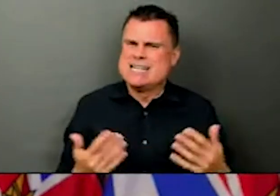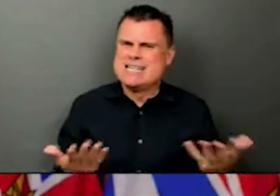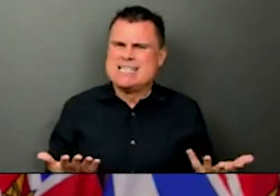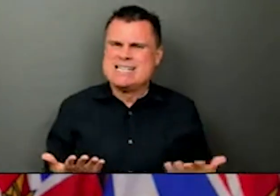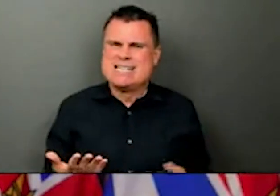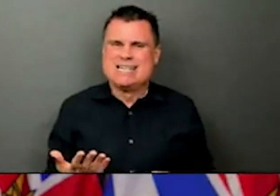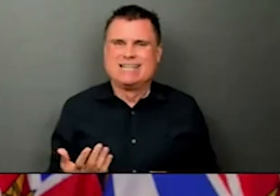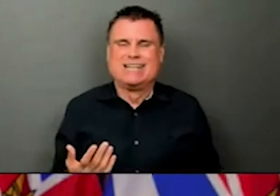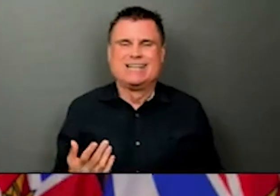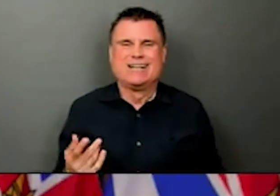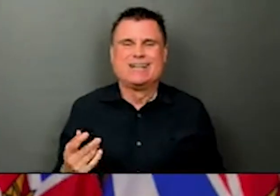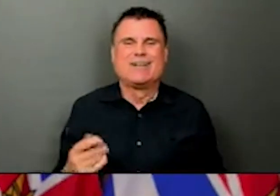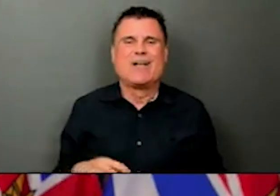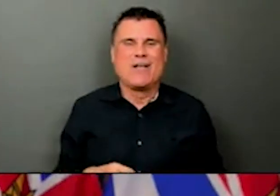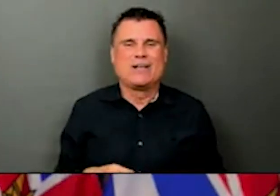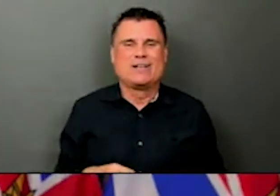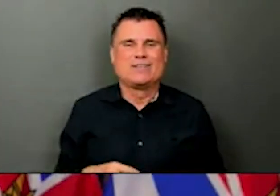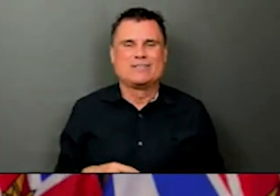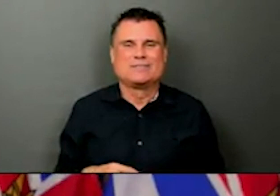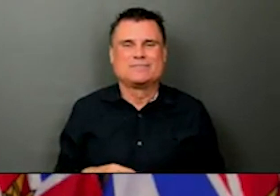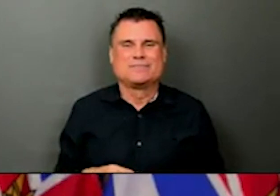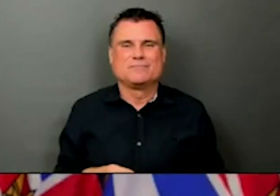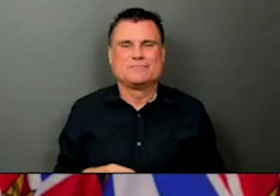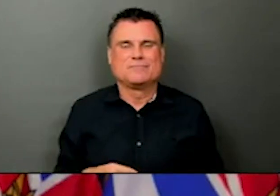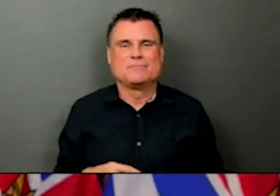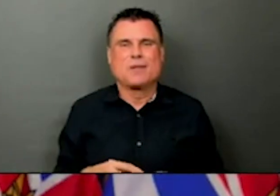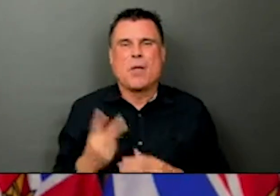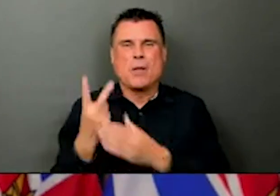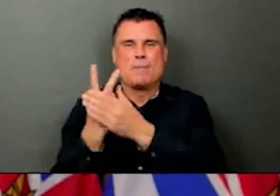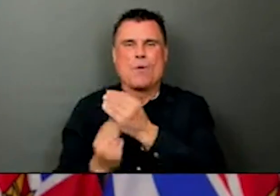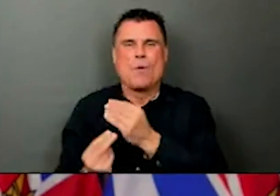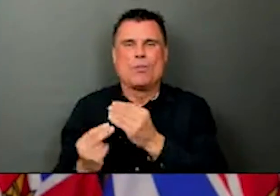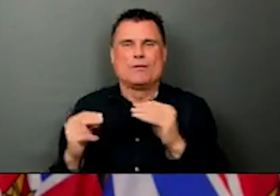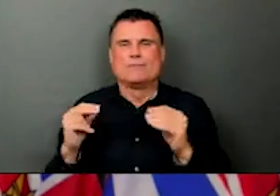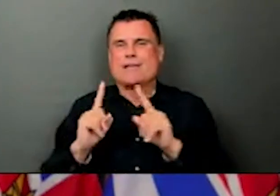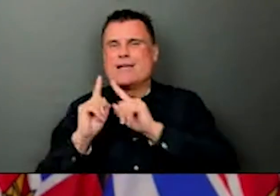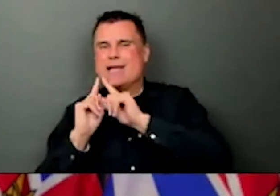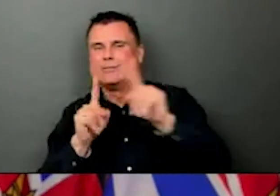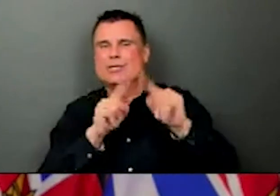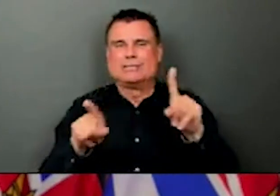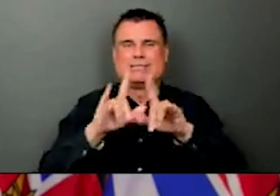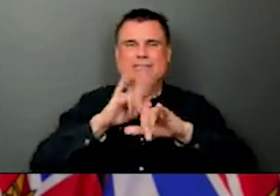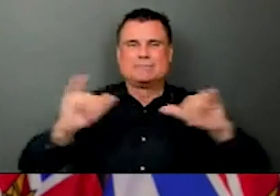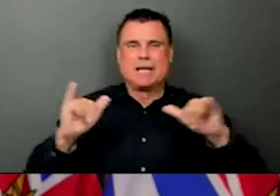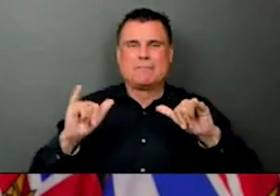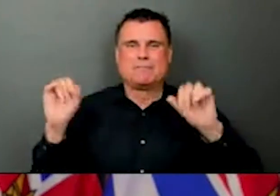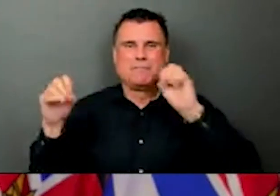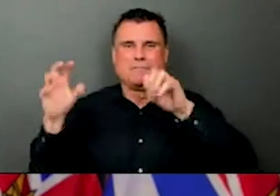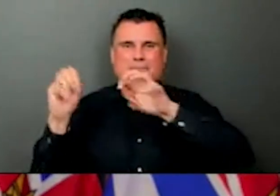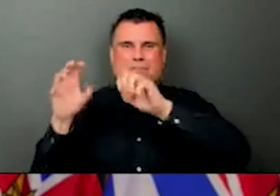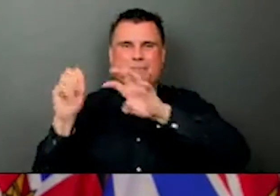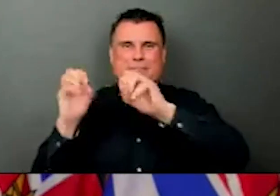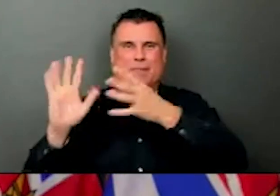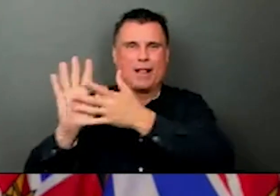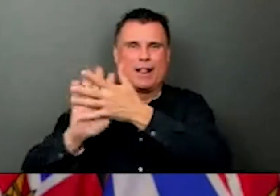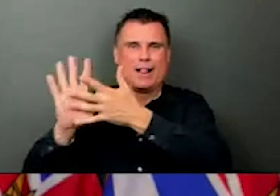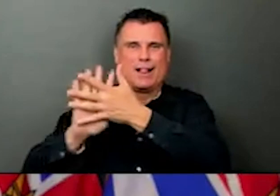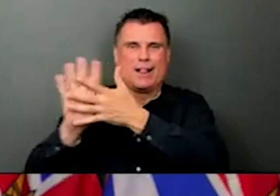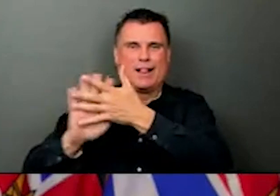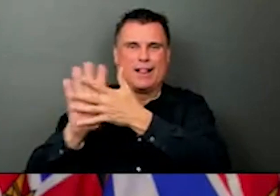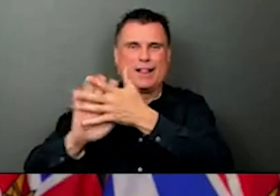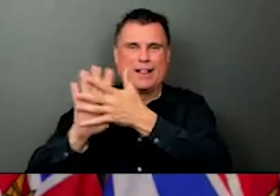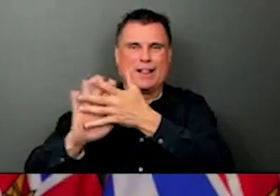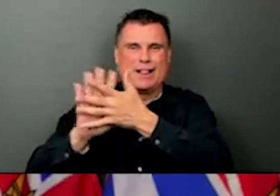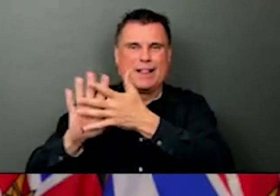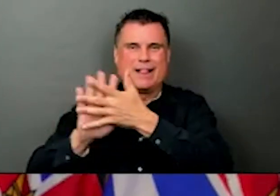fundamentally, we have to continue to do what we've been doing, which is to reduce transmission, follow public health guidance. Oh.